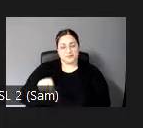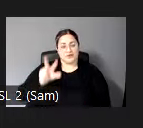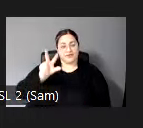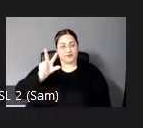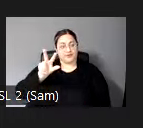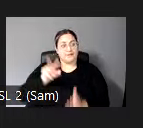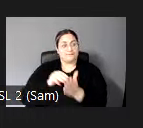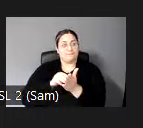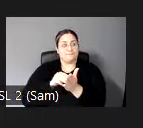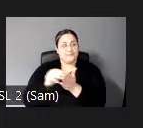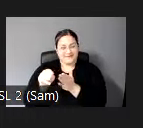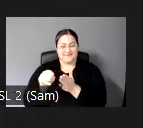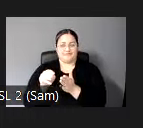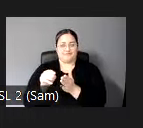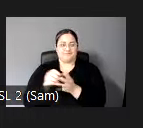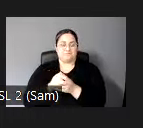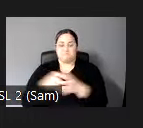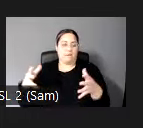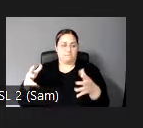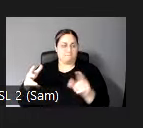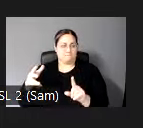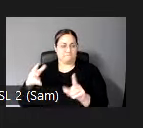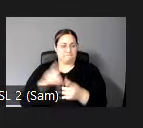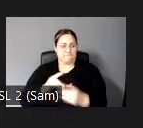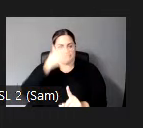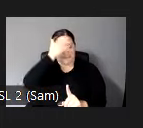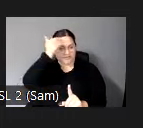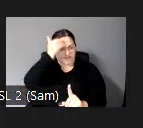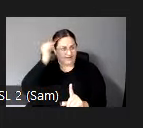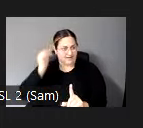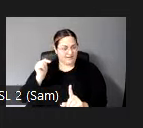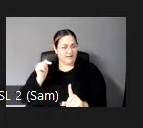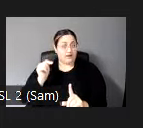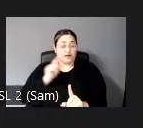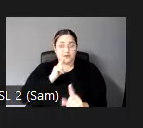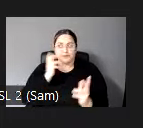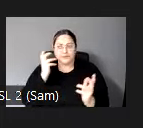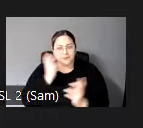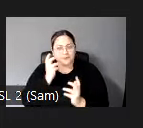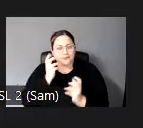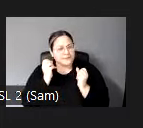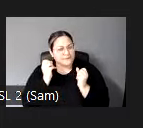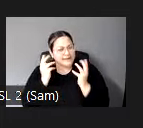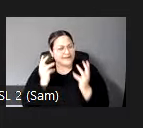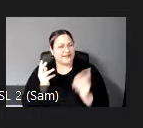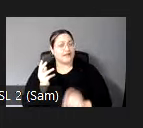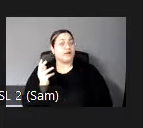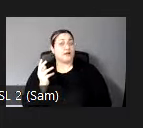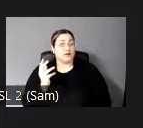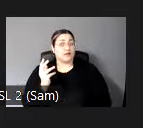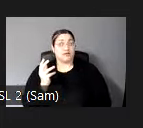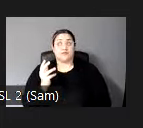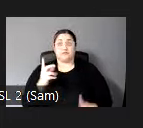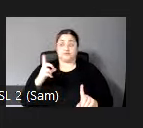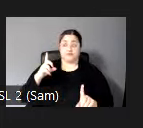about that, aside from it being an extremely alarming number, what's really alarming is we can't even manage the number of folks